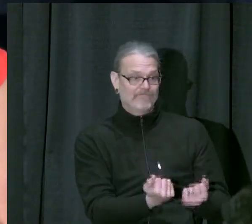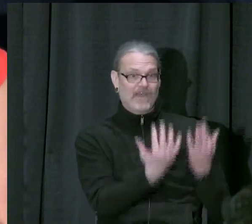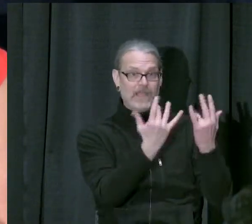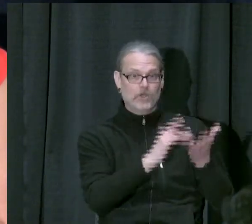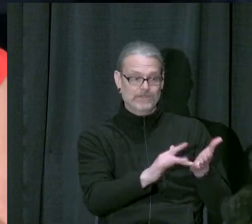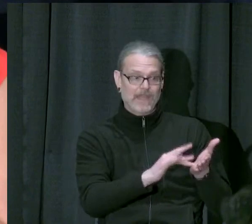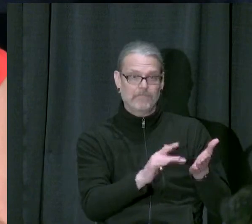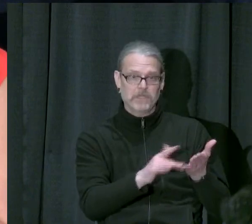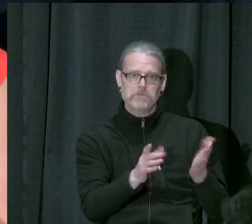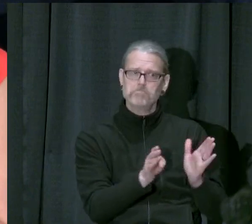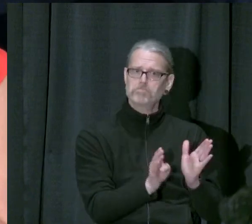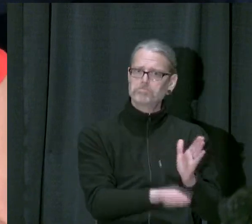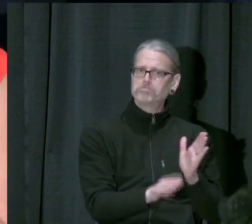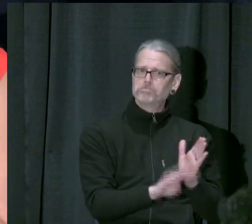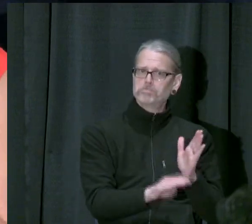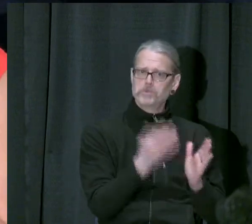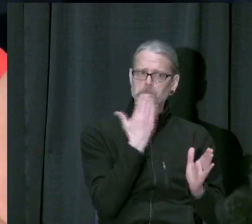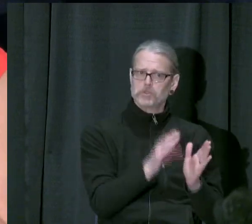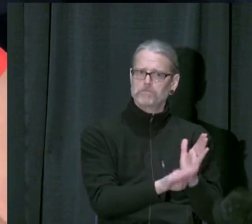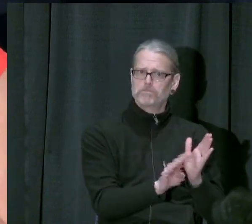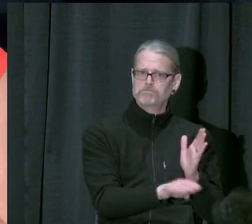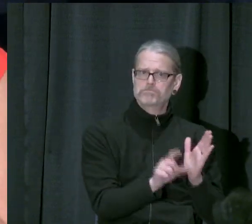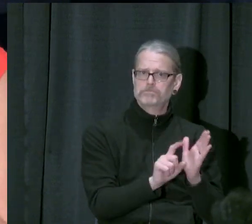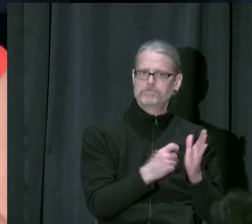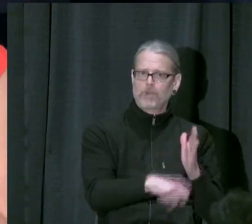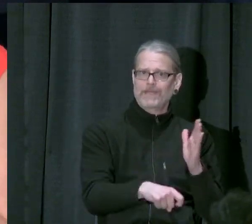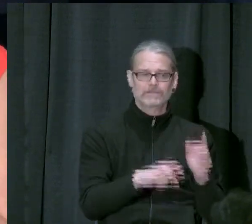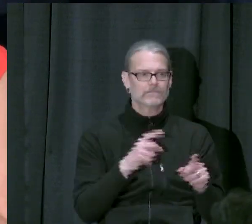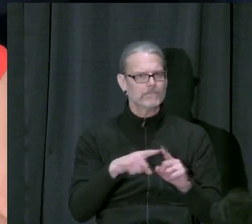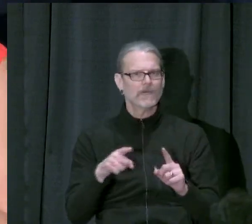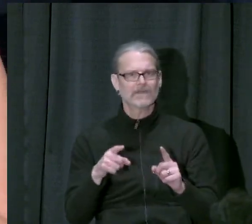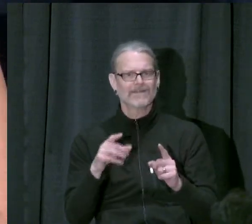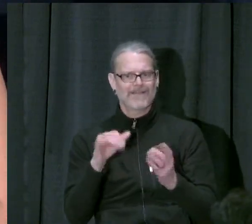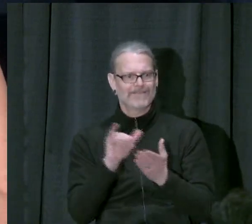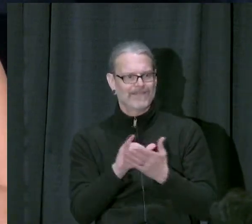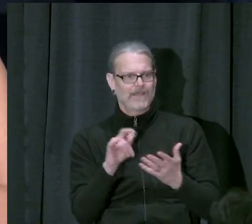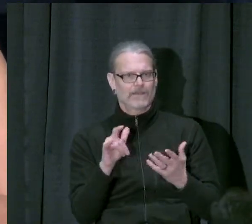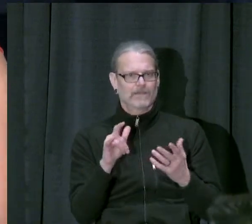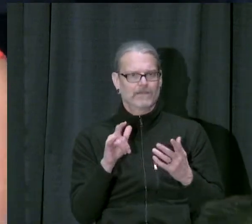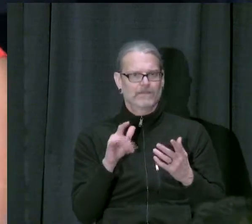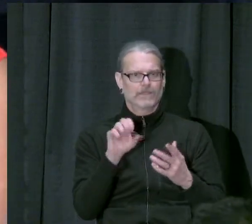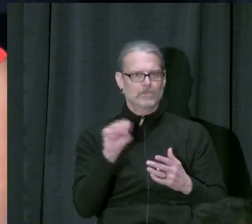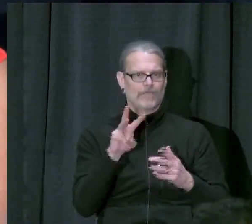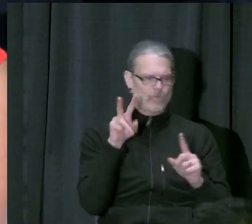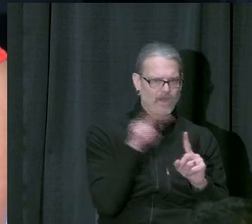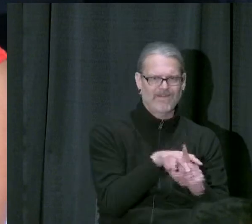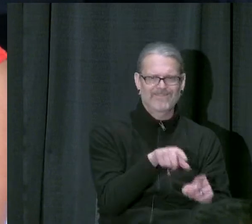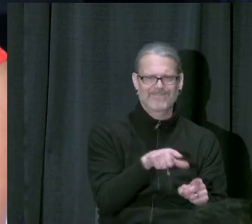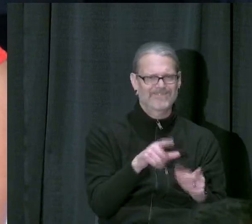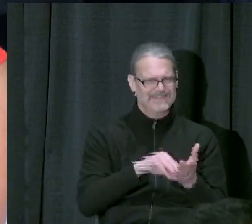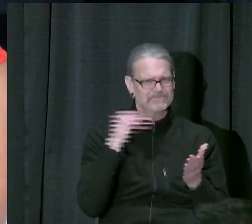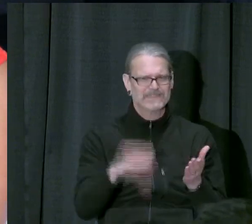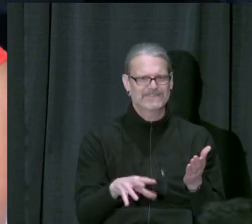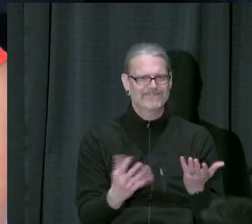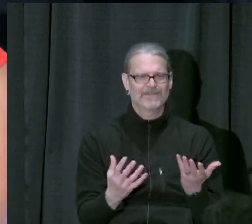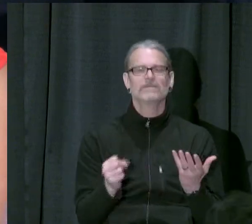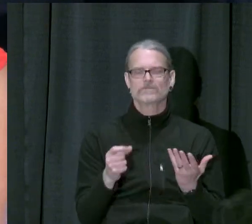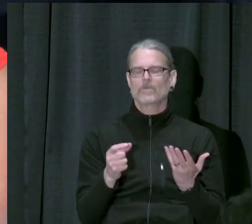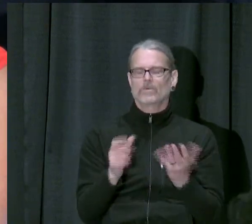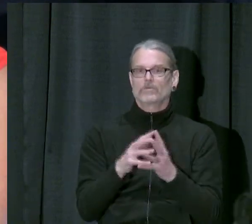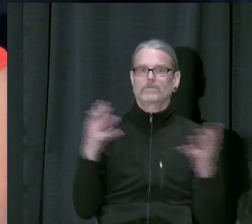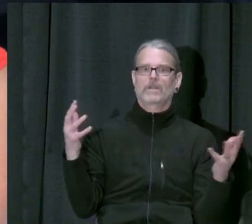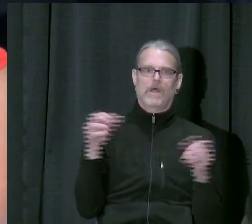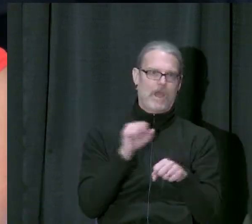that was a really exciting launch that we had last year. And the final thing I wanted to mention is there's just so much work to